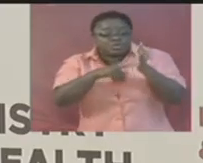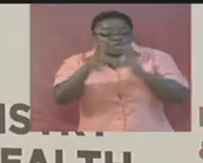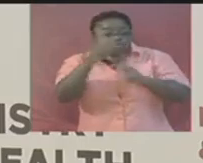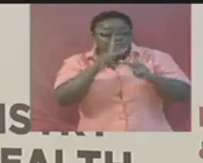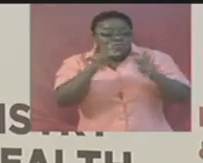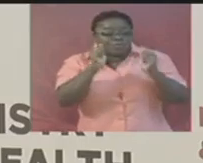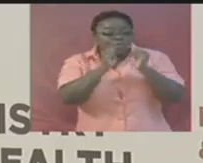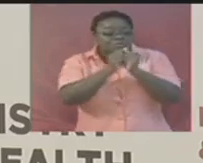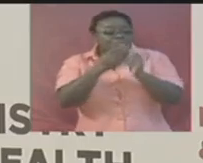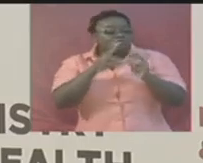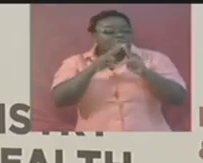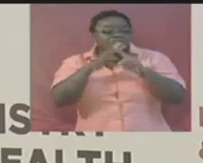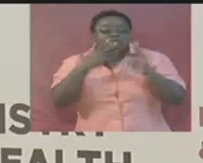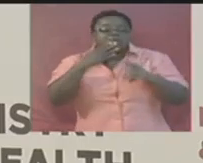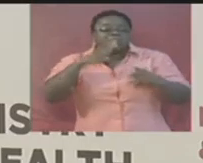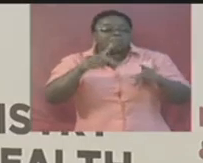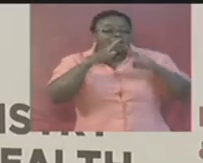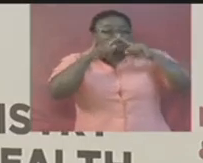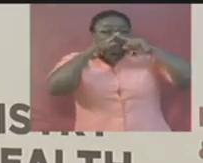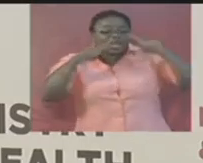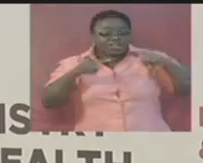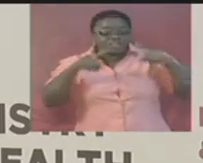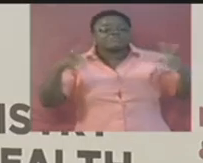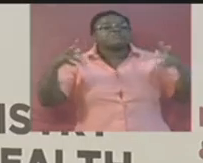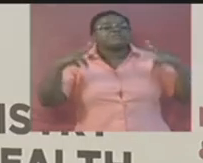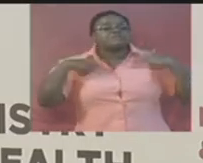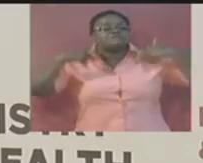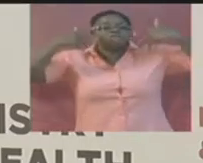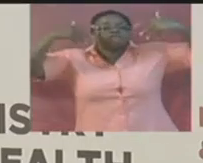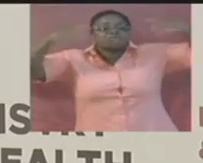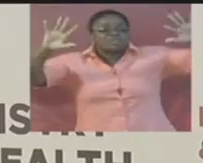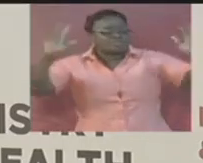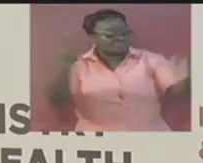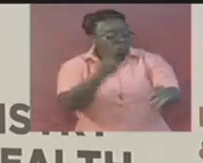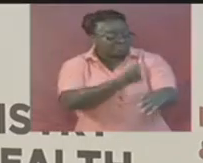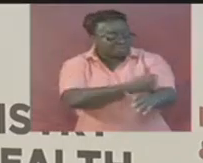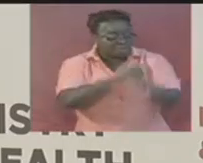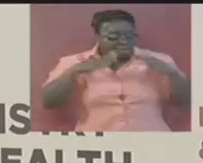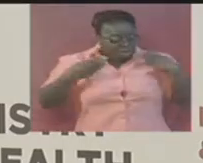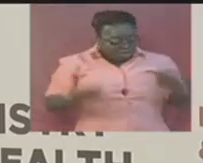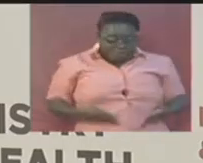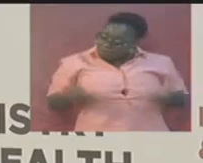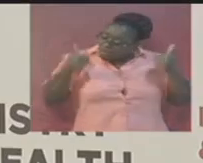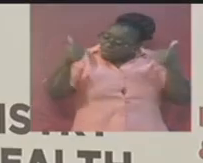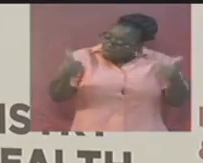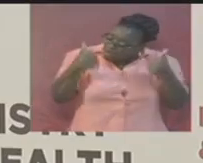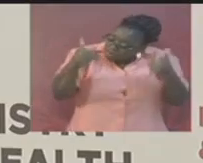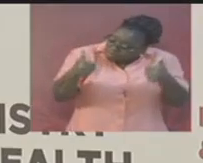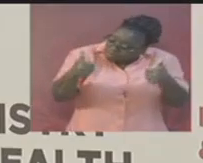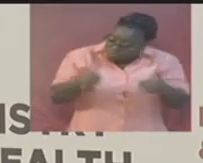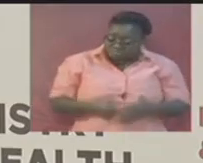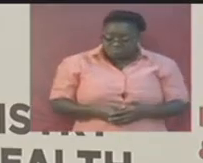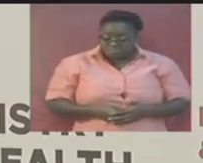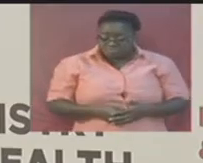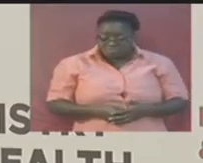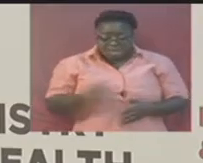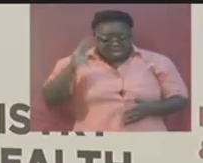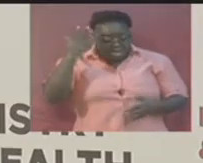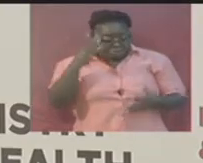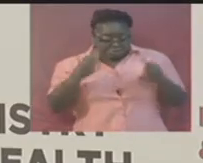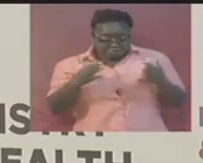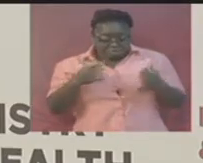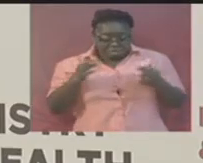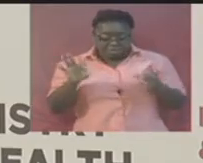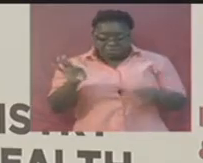is that people with severe allergy, a lot of them have actually got the vaccines quite quite well. And I don't know that severe food allergy is